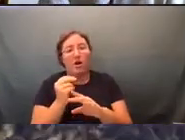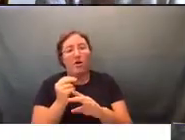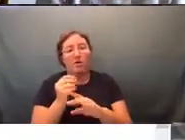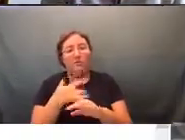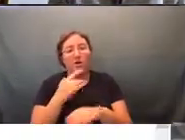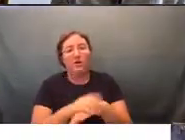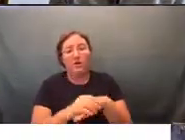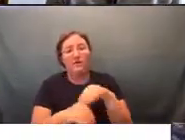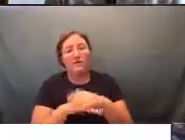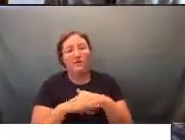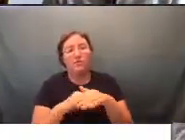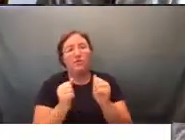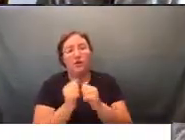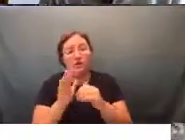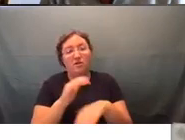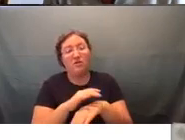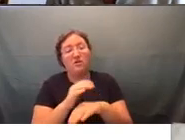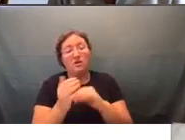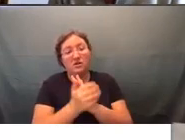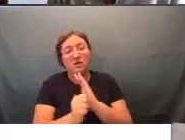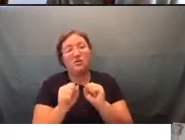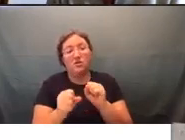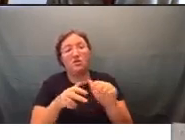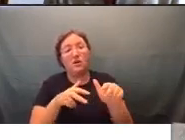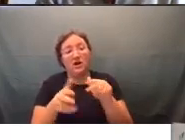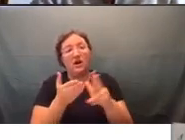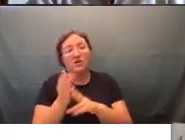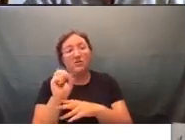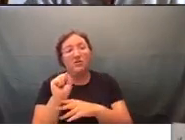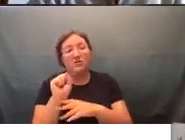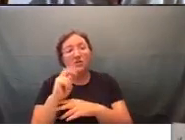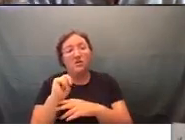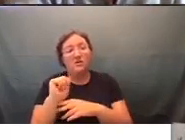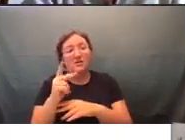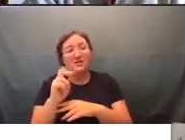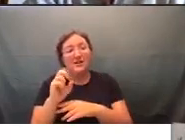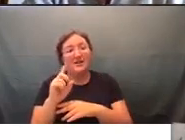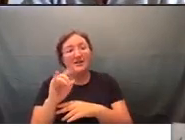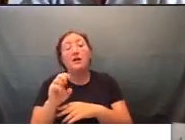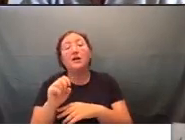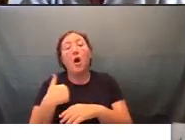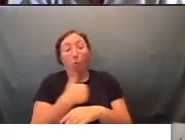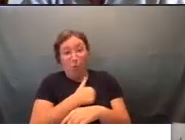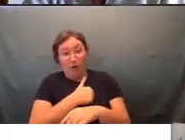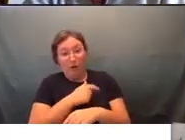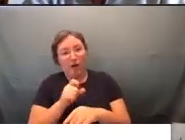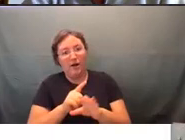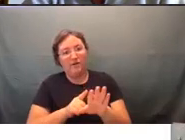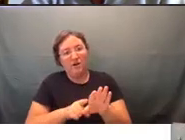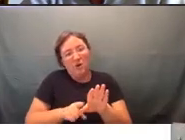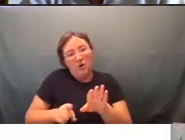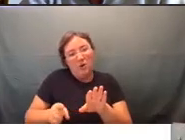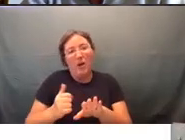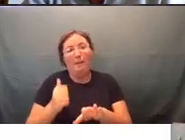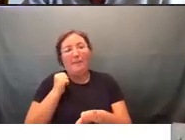comfortable in your own skills. Snake Dike is a good way. For everyone else, we have to swing all the way to this